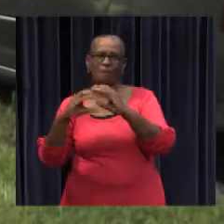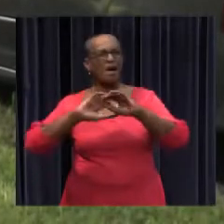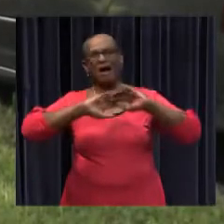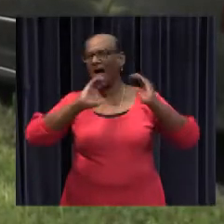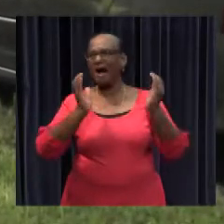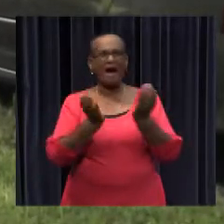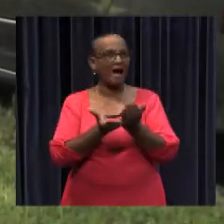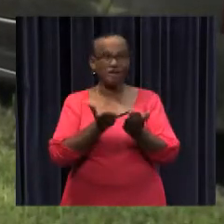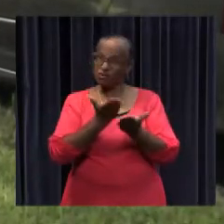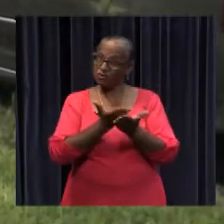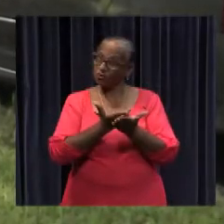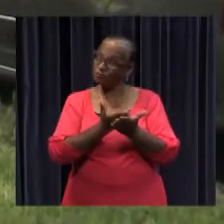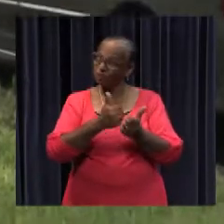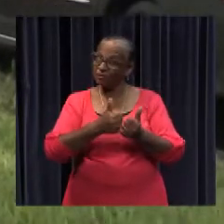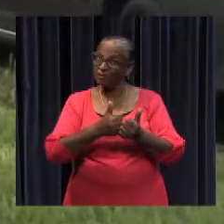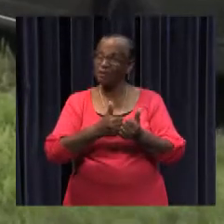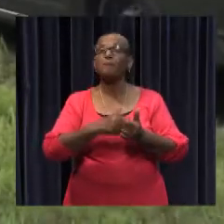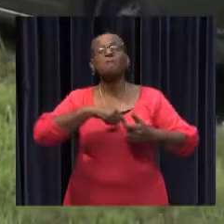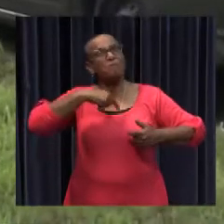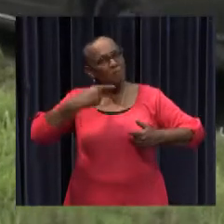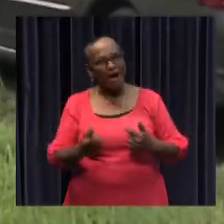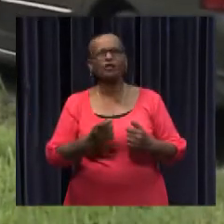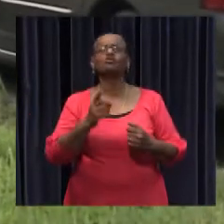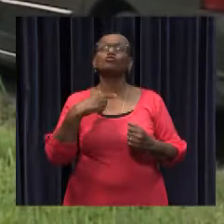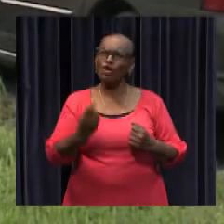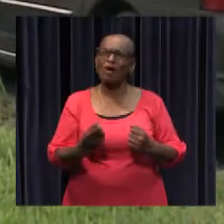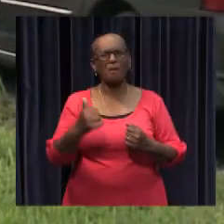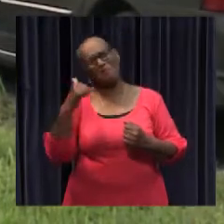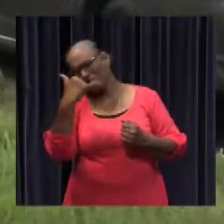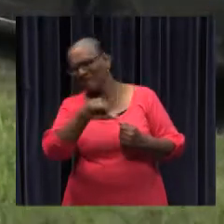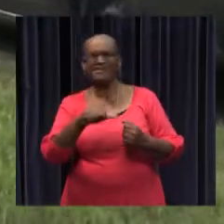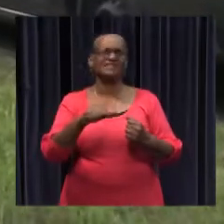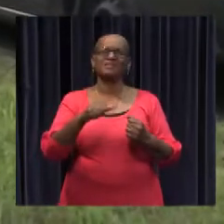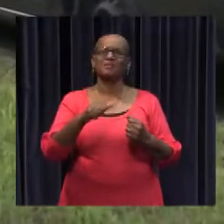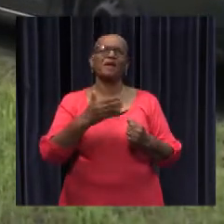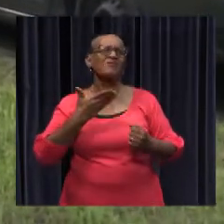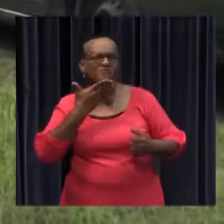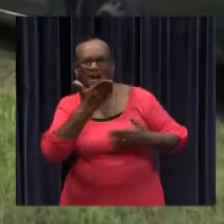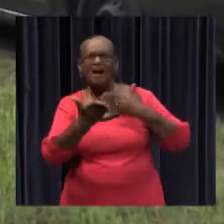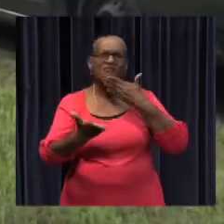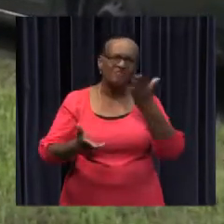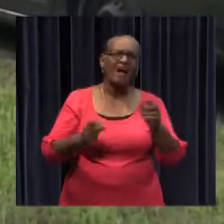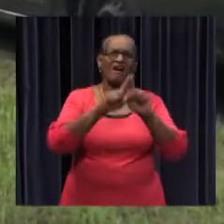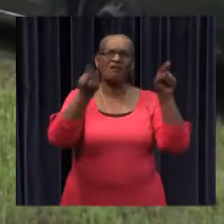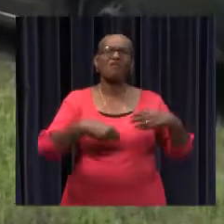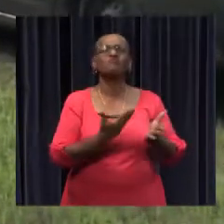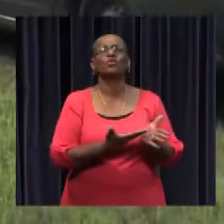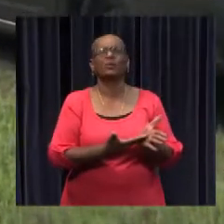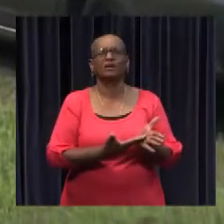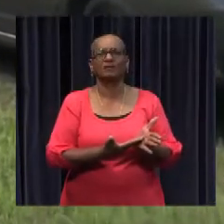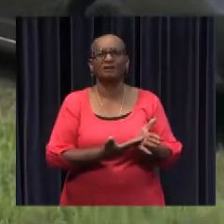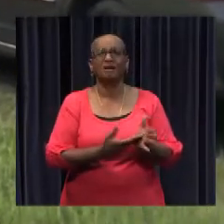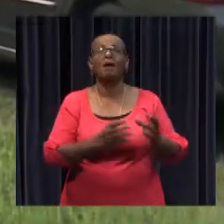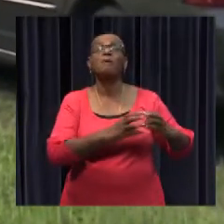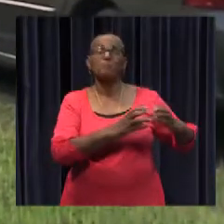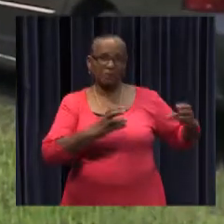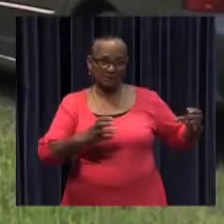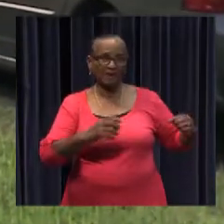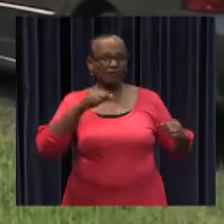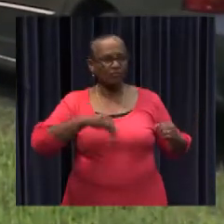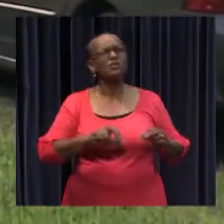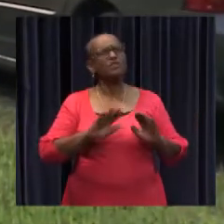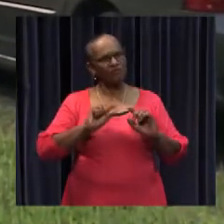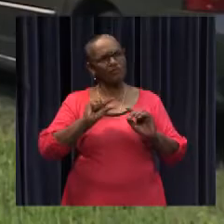says that through the formal institutes of the CARICOM, everything was already approved. But it all went wrong when the